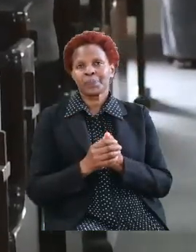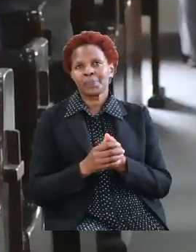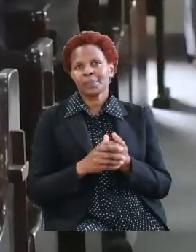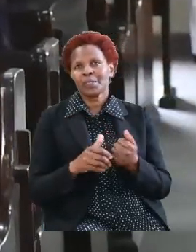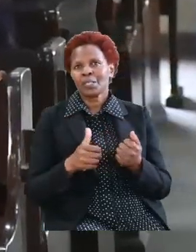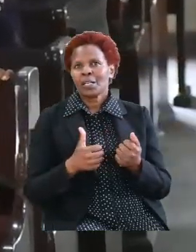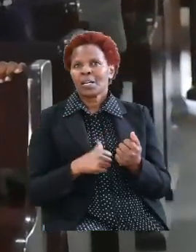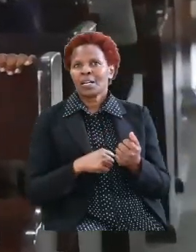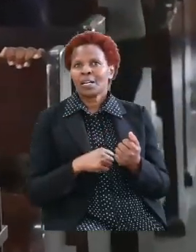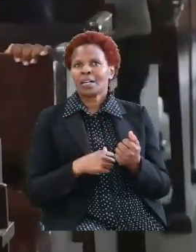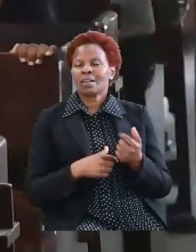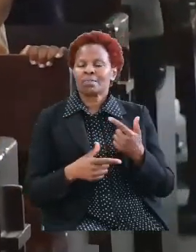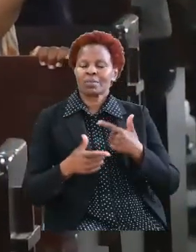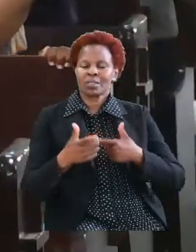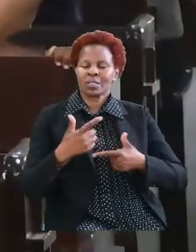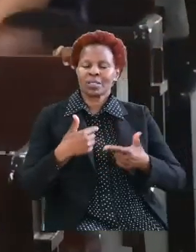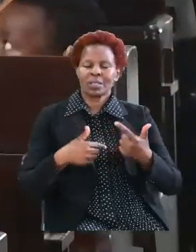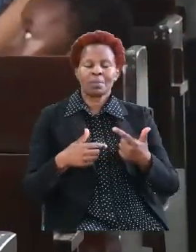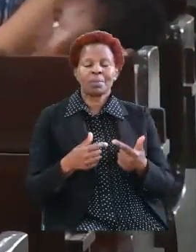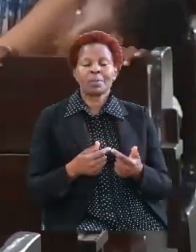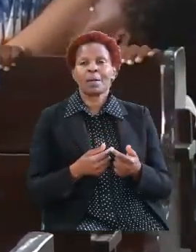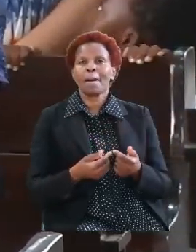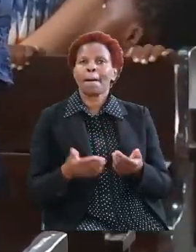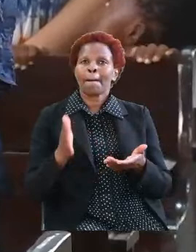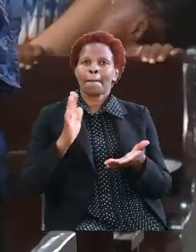narudi tena,